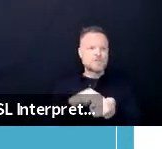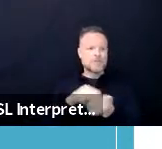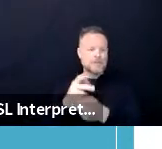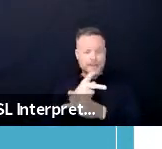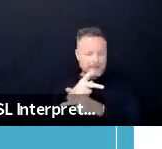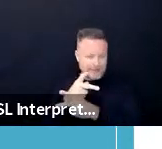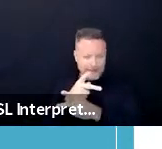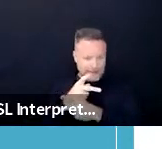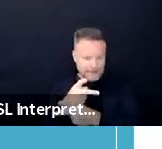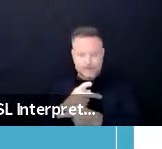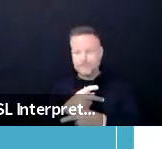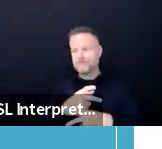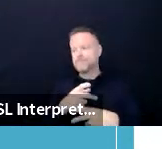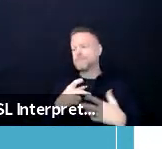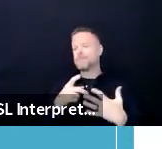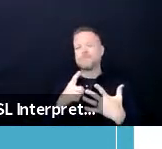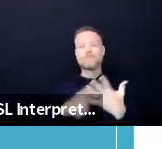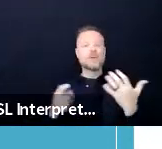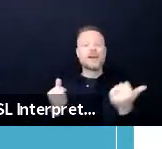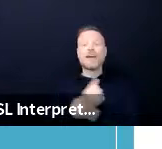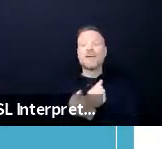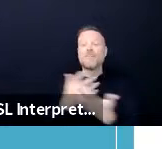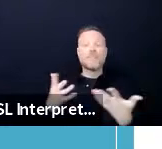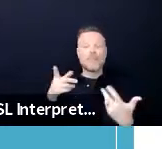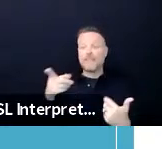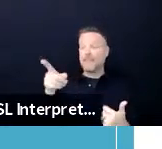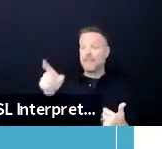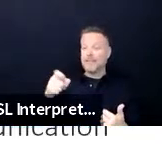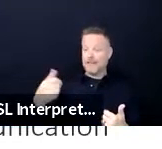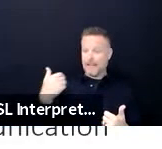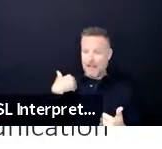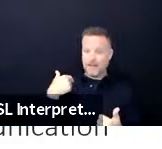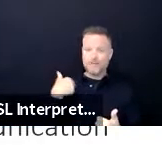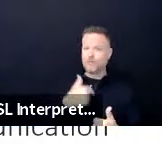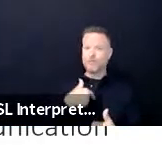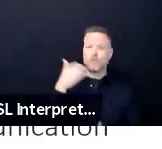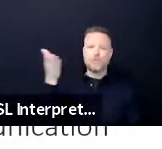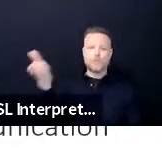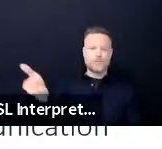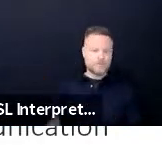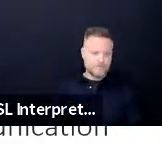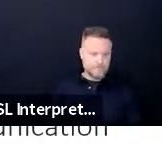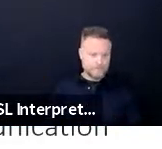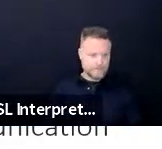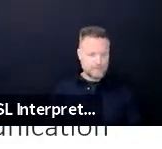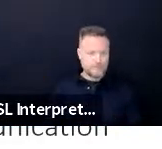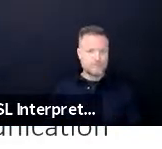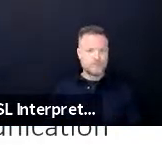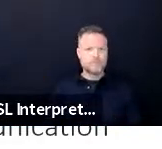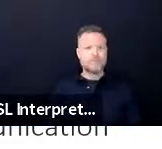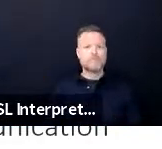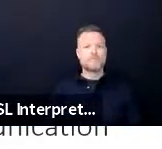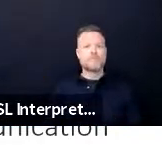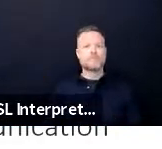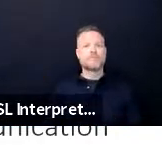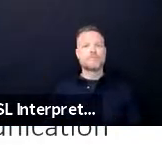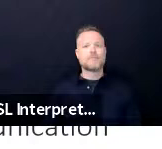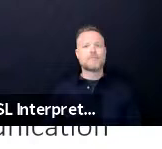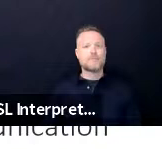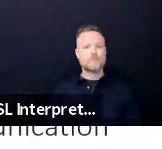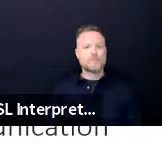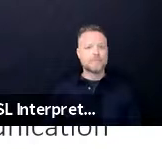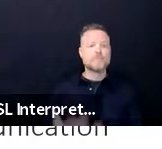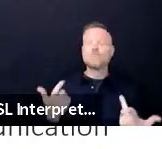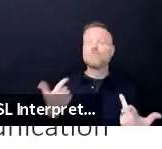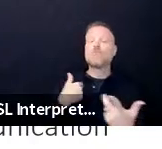get anything they need from the day-to-day grocery stores. And local Spanish media has been very important. Some lessons